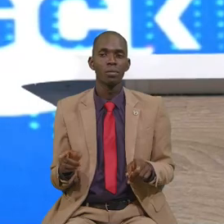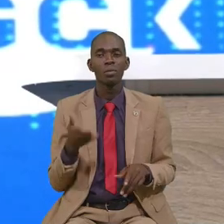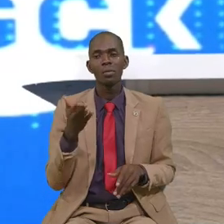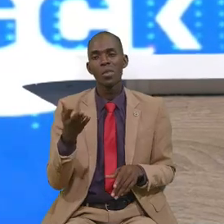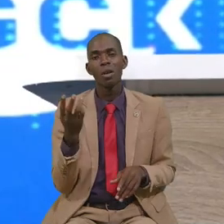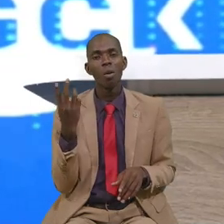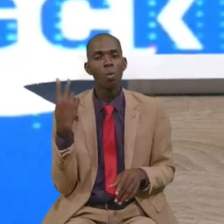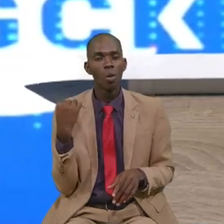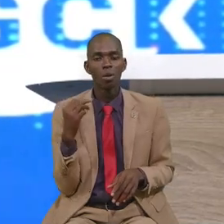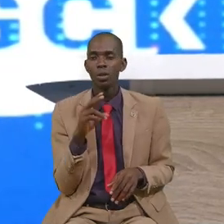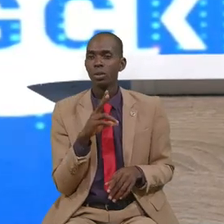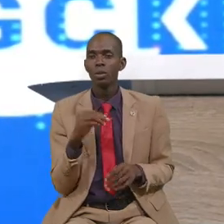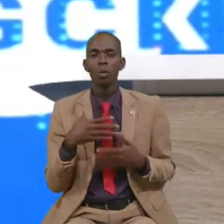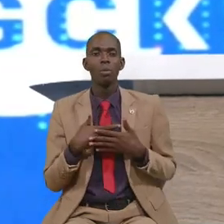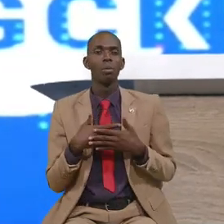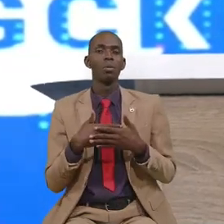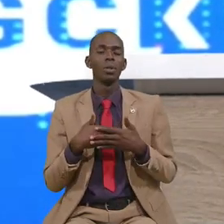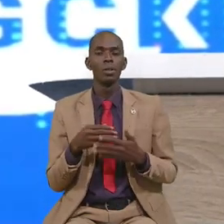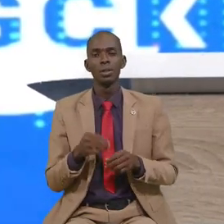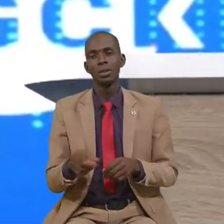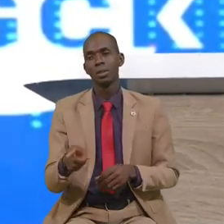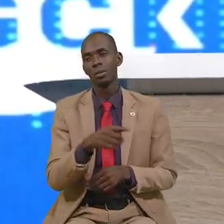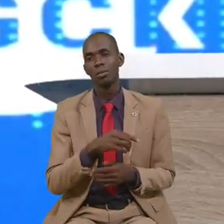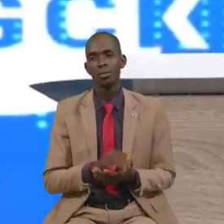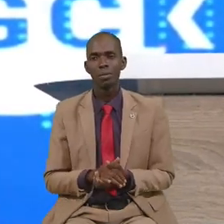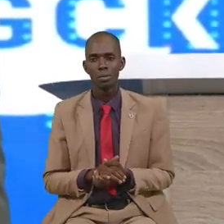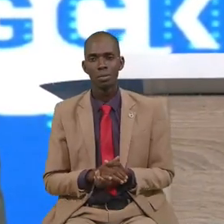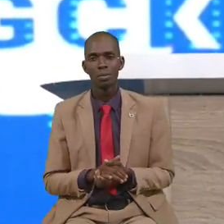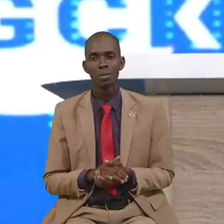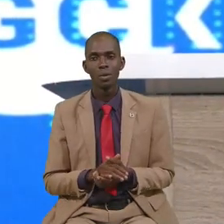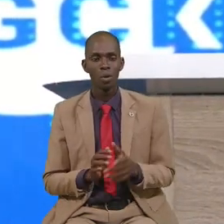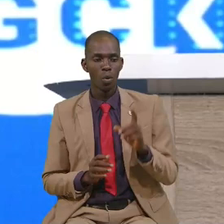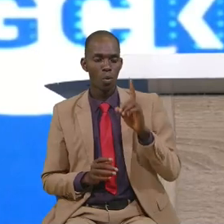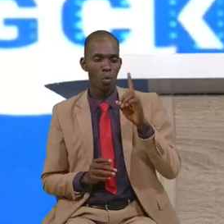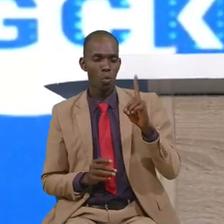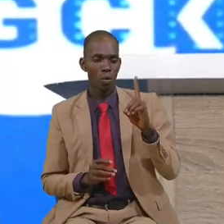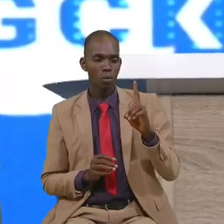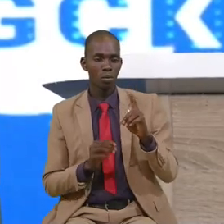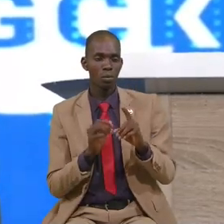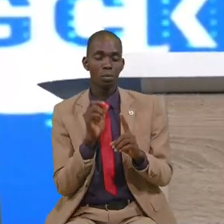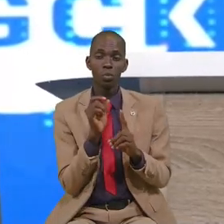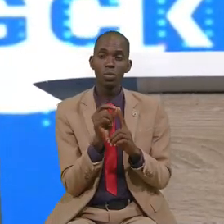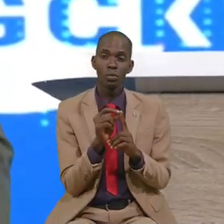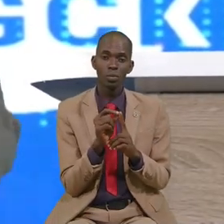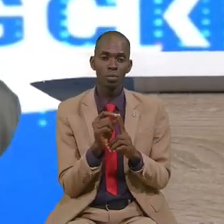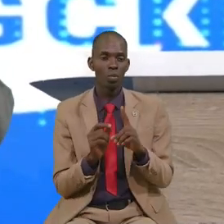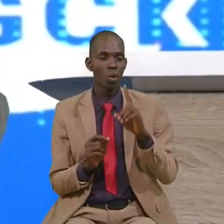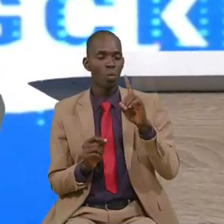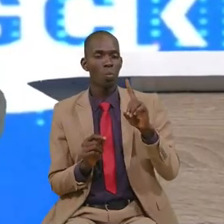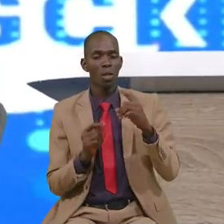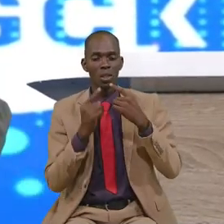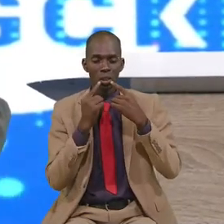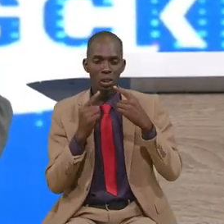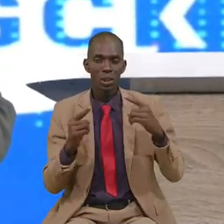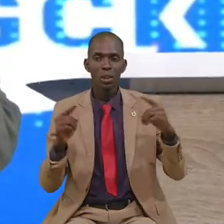was no breath in them. One message, one declaration may